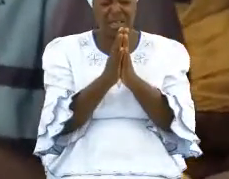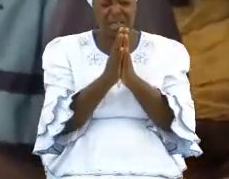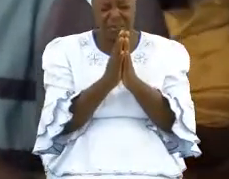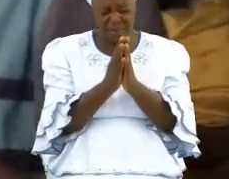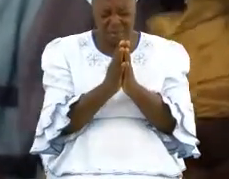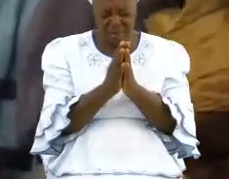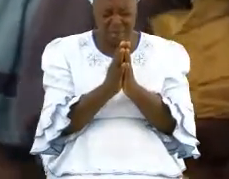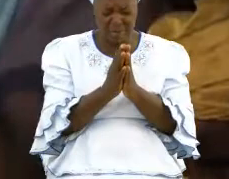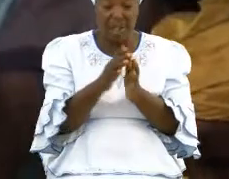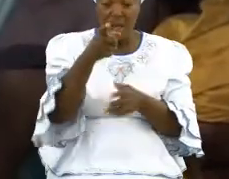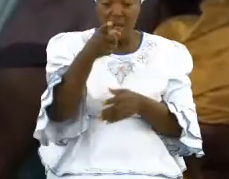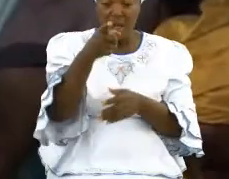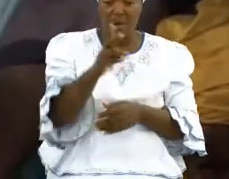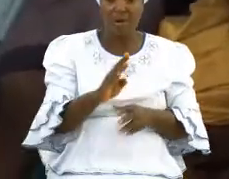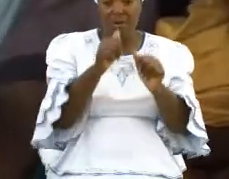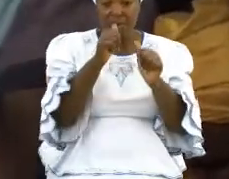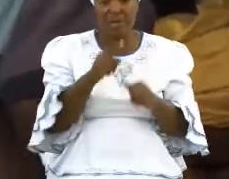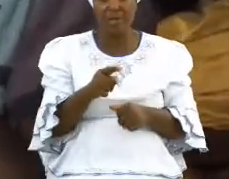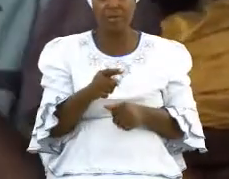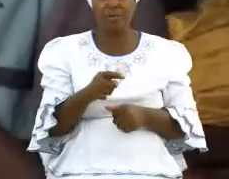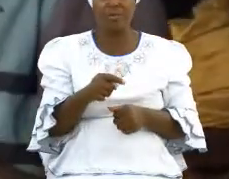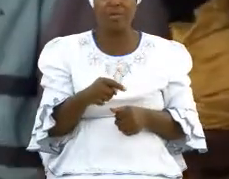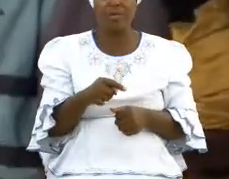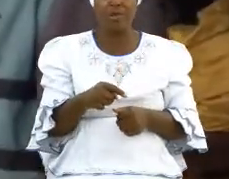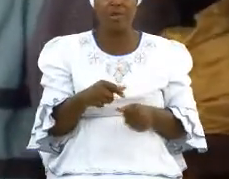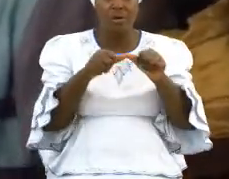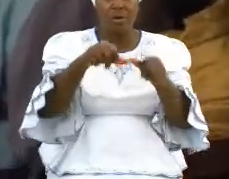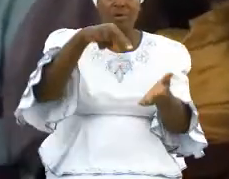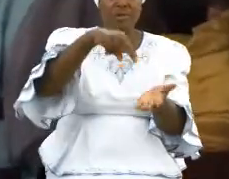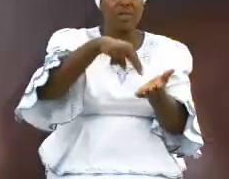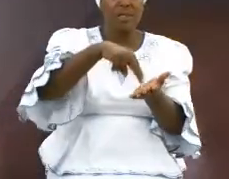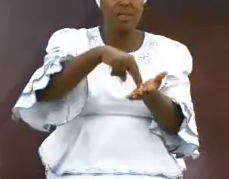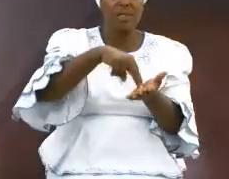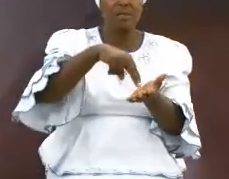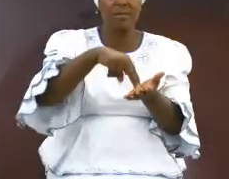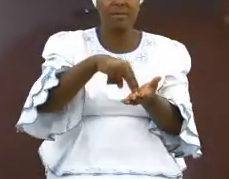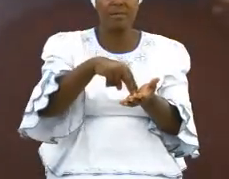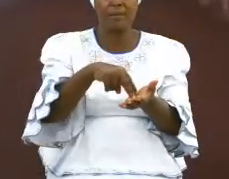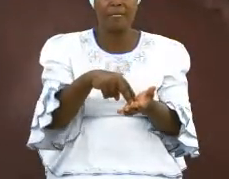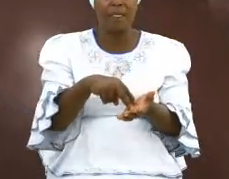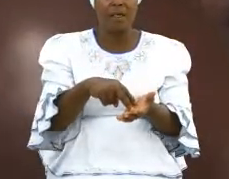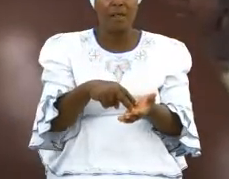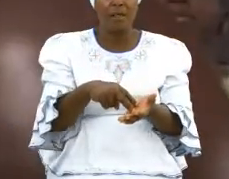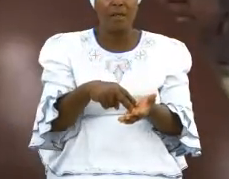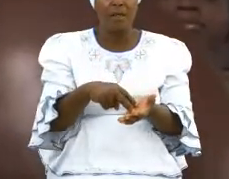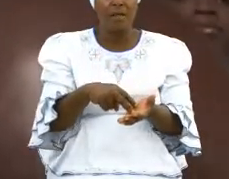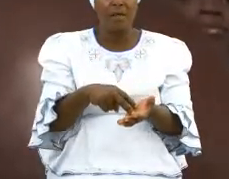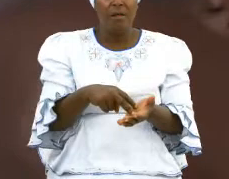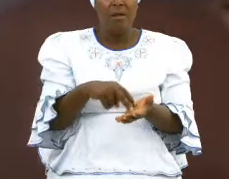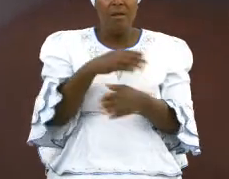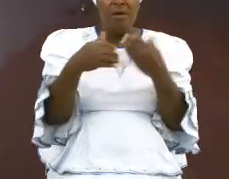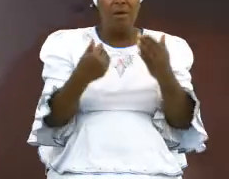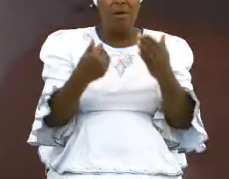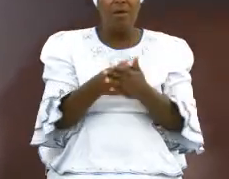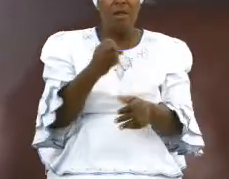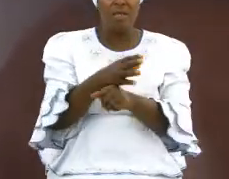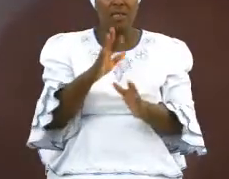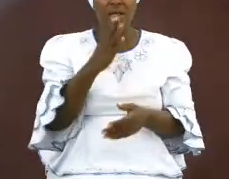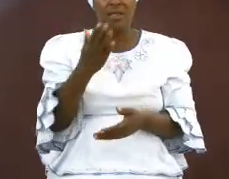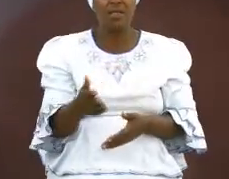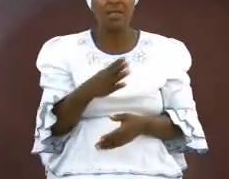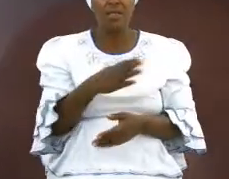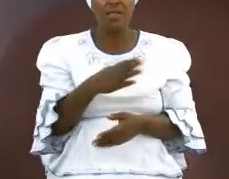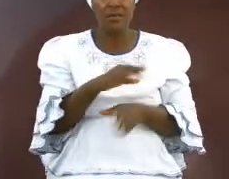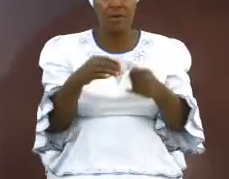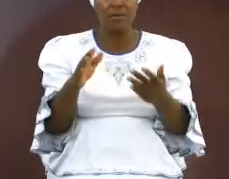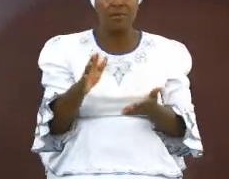God bless you. Keep on standing. Our counselors are there. And they'll give you slips of fear. And I